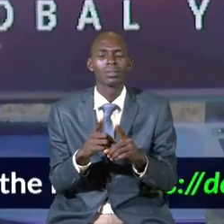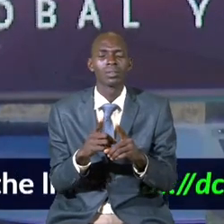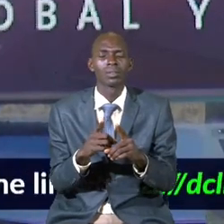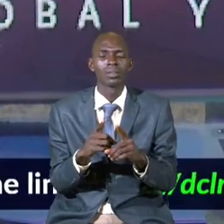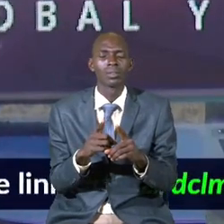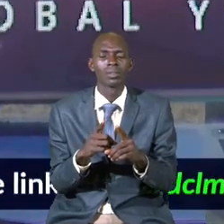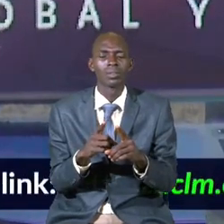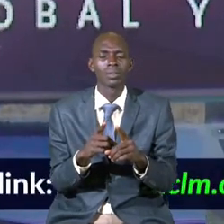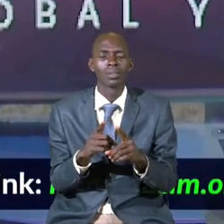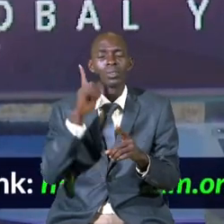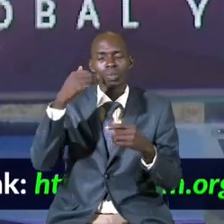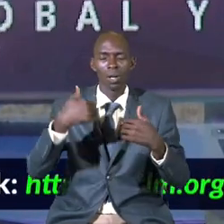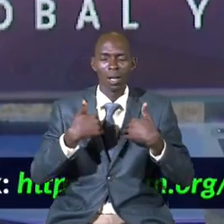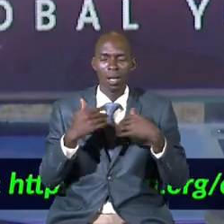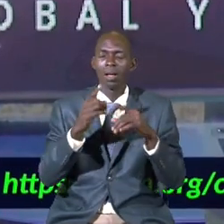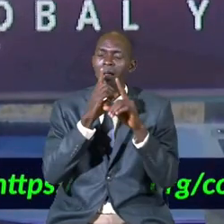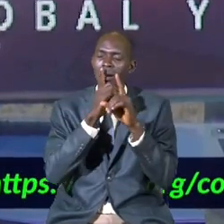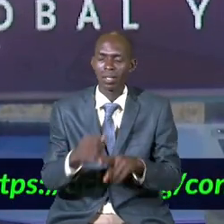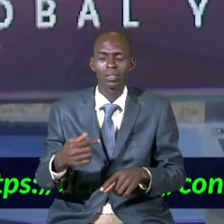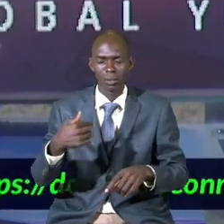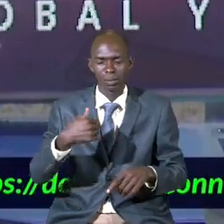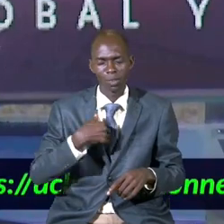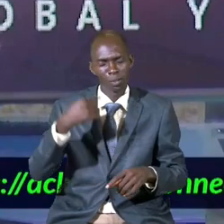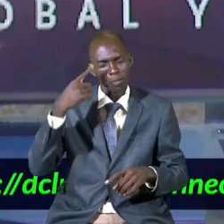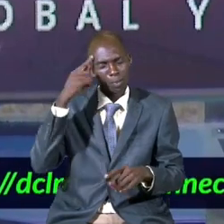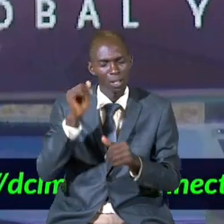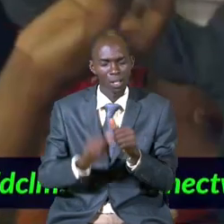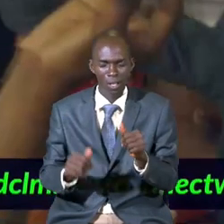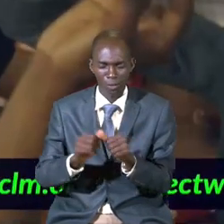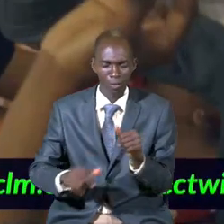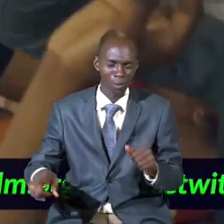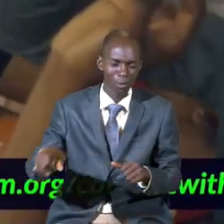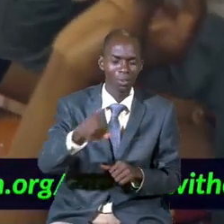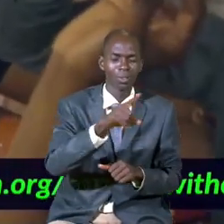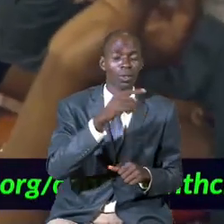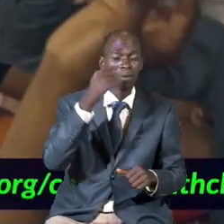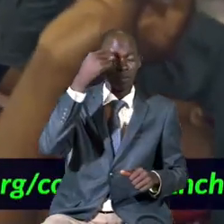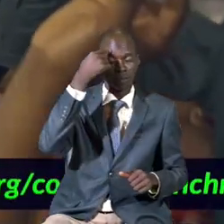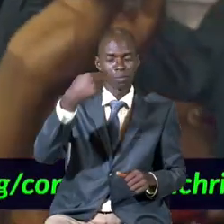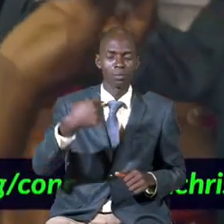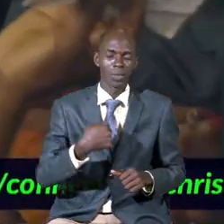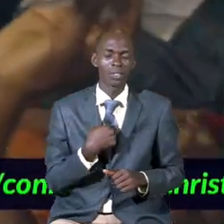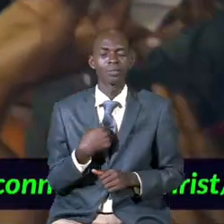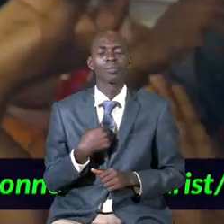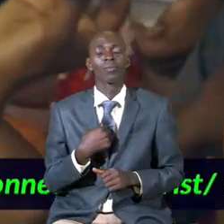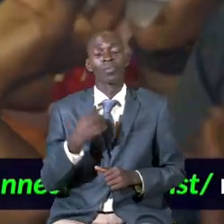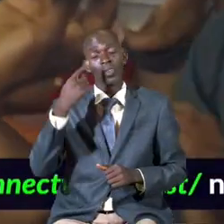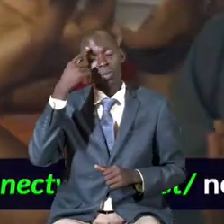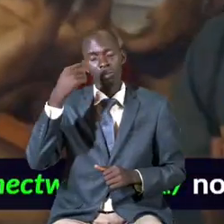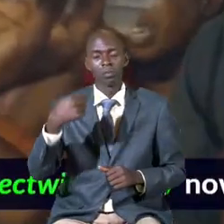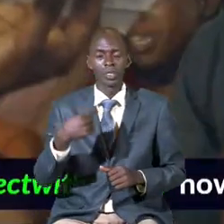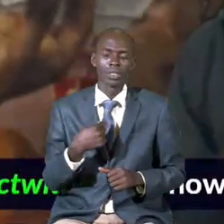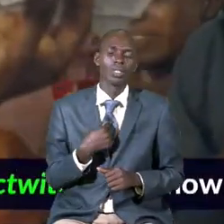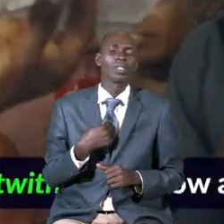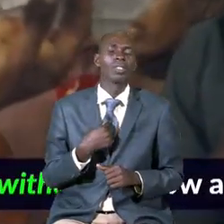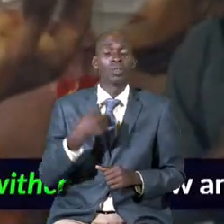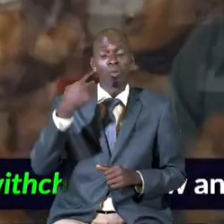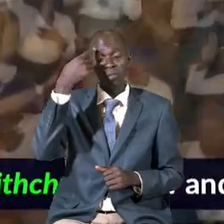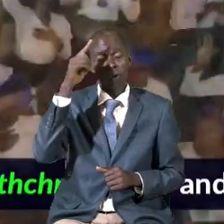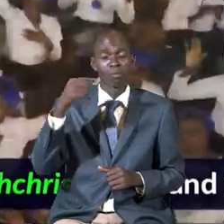you've answered it for every individual for me for me for